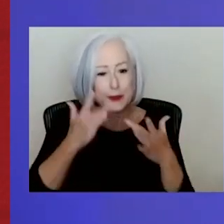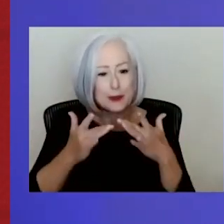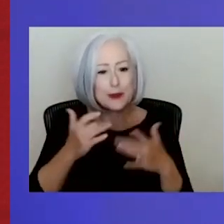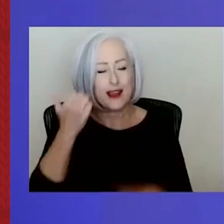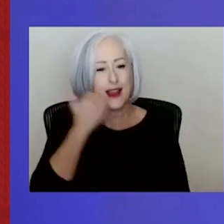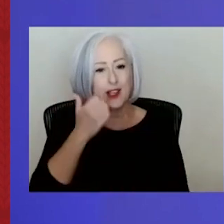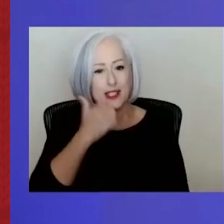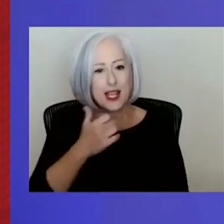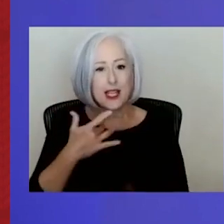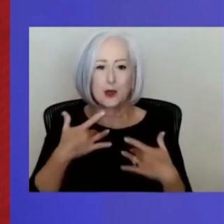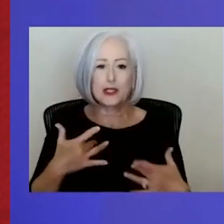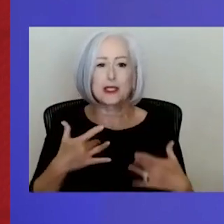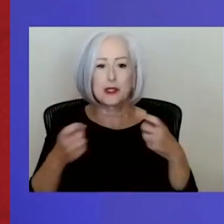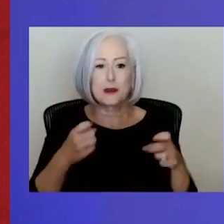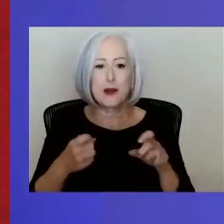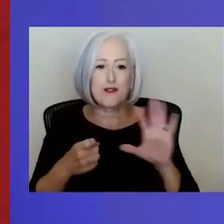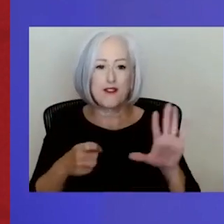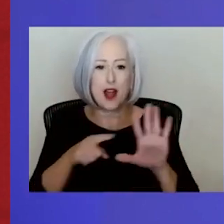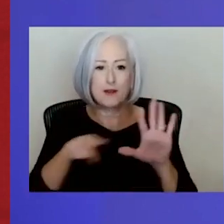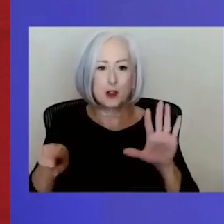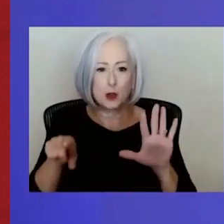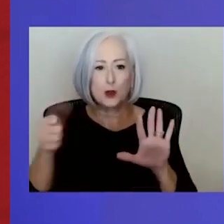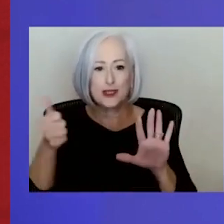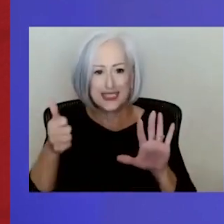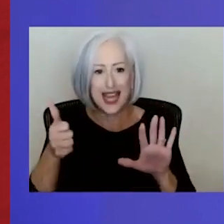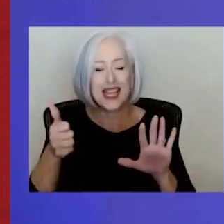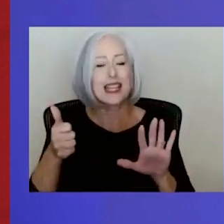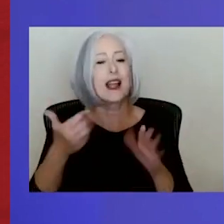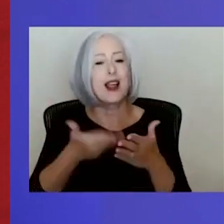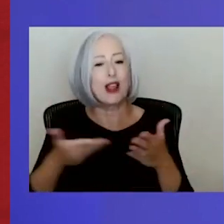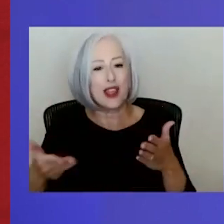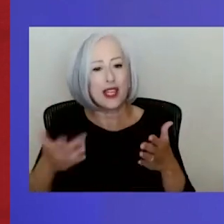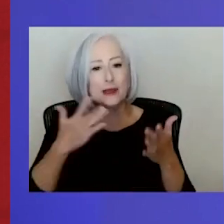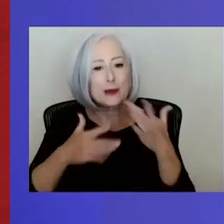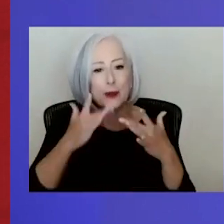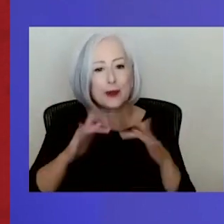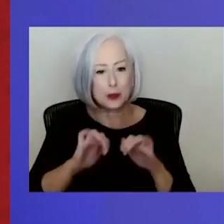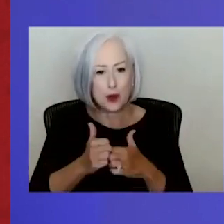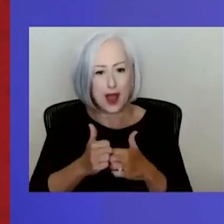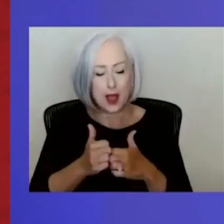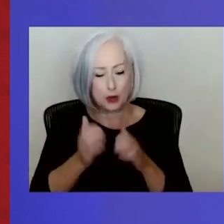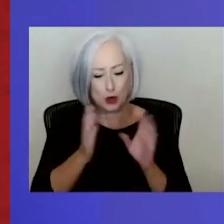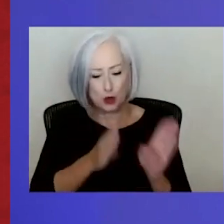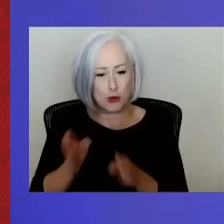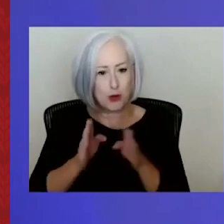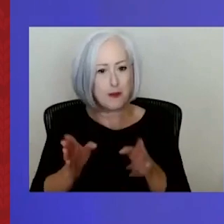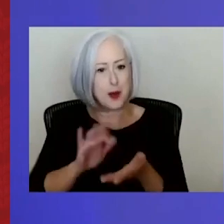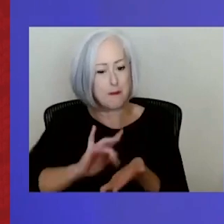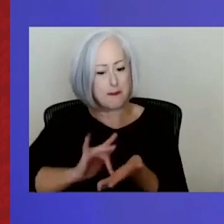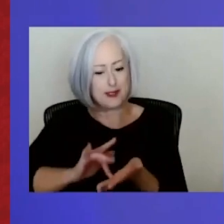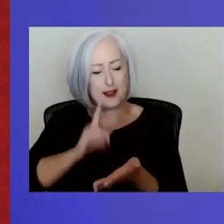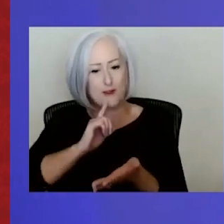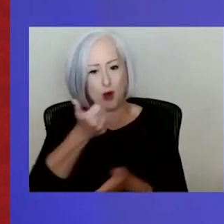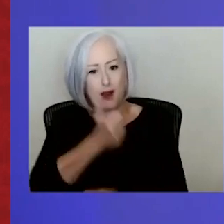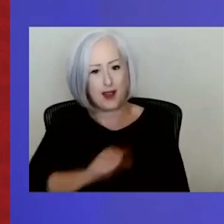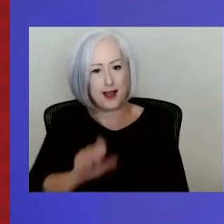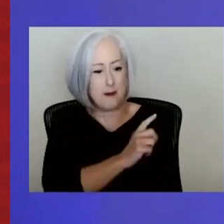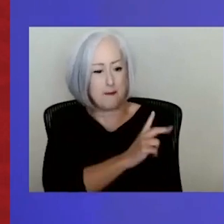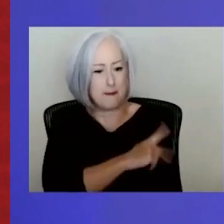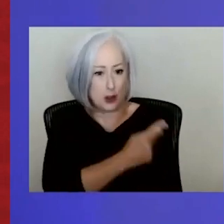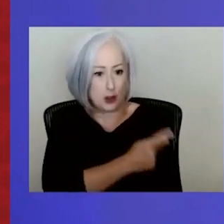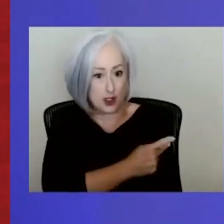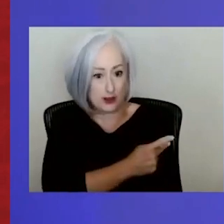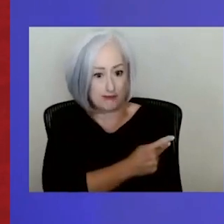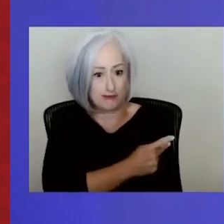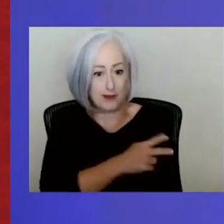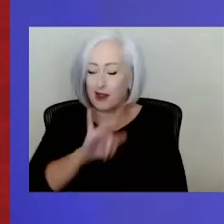and 10 shortages that change something about how we have to prepare medications for patients. And that's at any given time. And so we're really fortunate here that